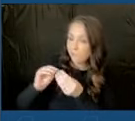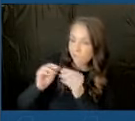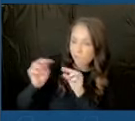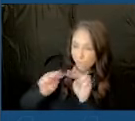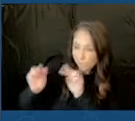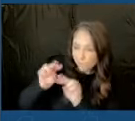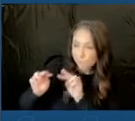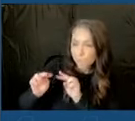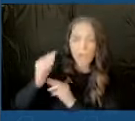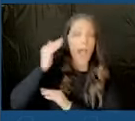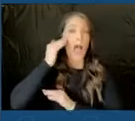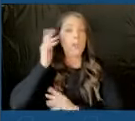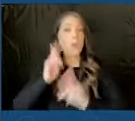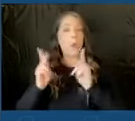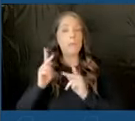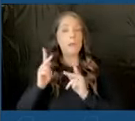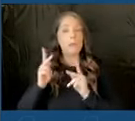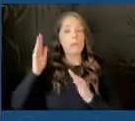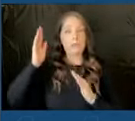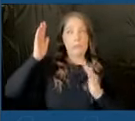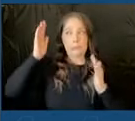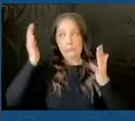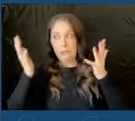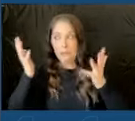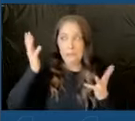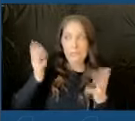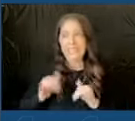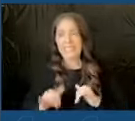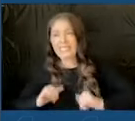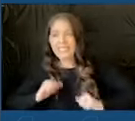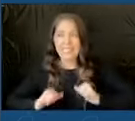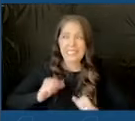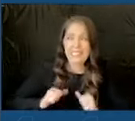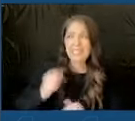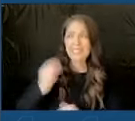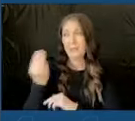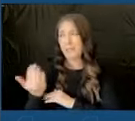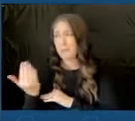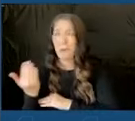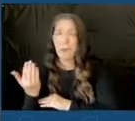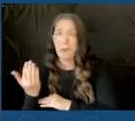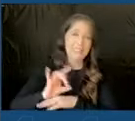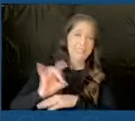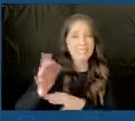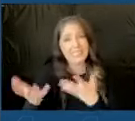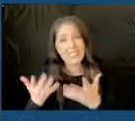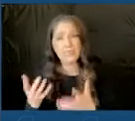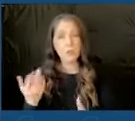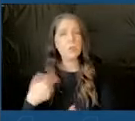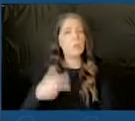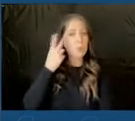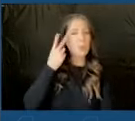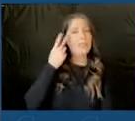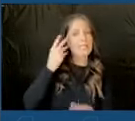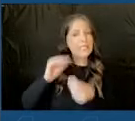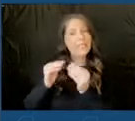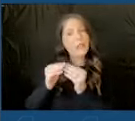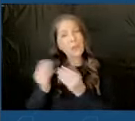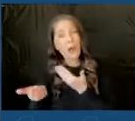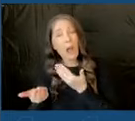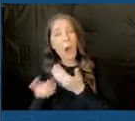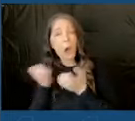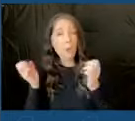come on a Monday morning at 8 o'clock, but we're seeing the numbers almost back to normal on